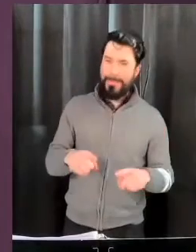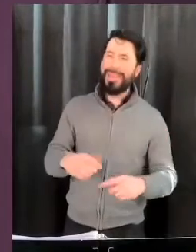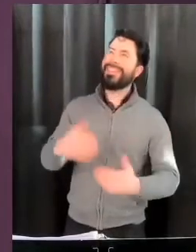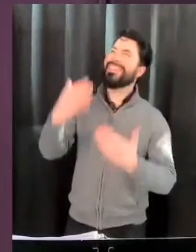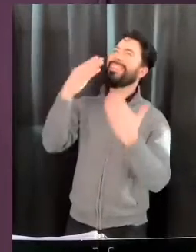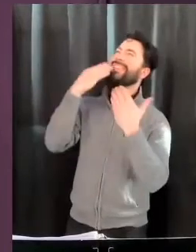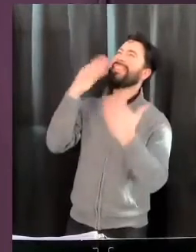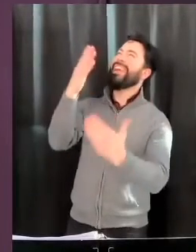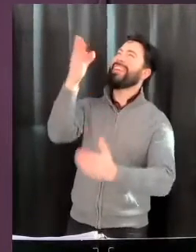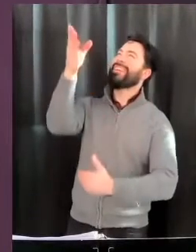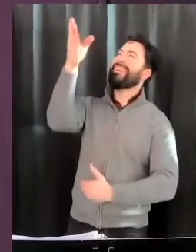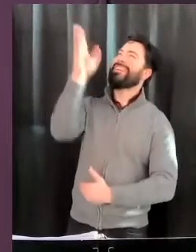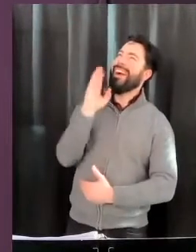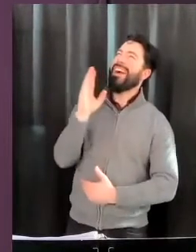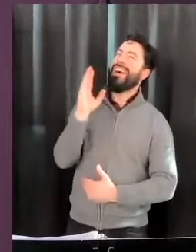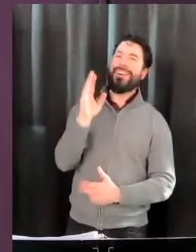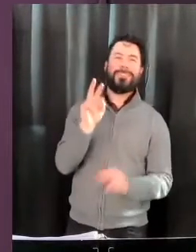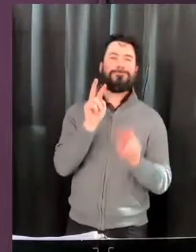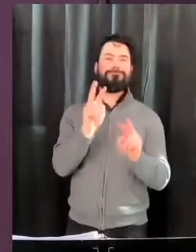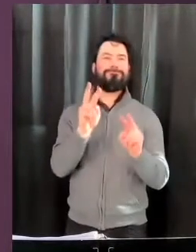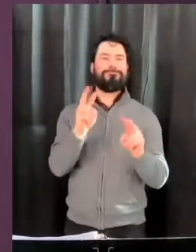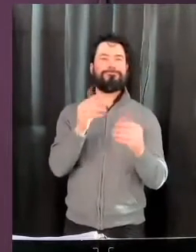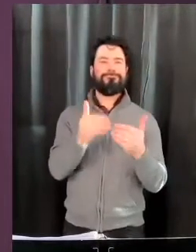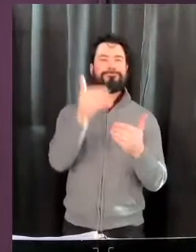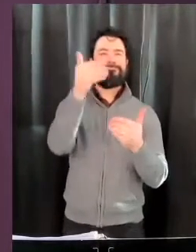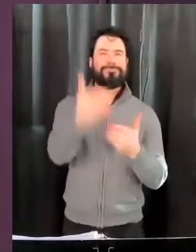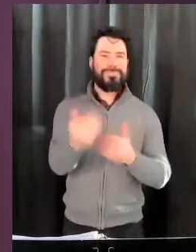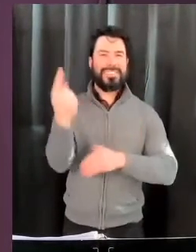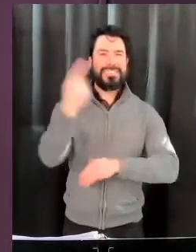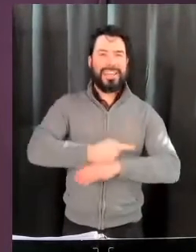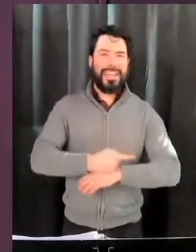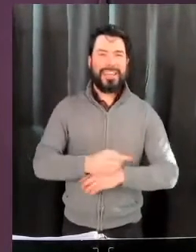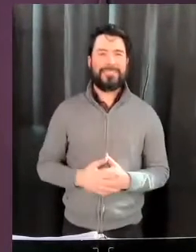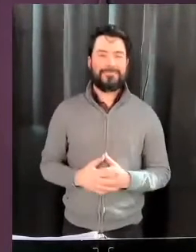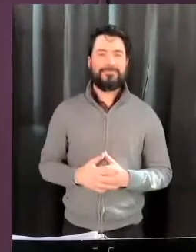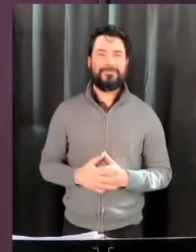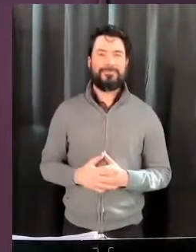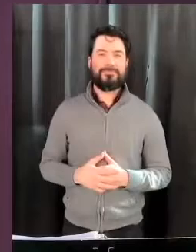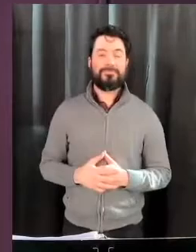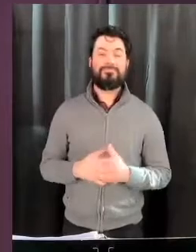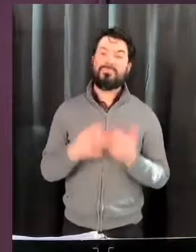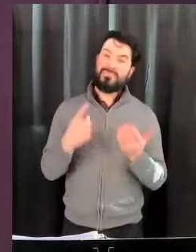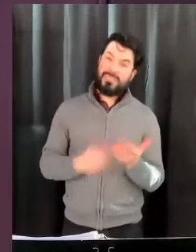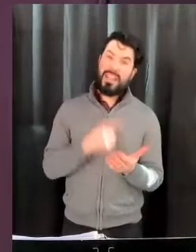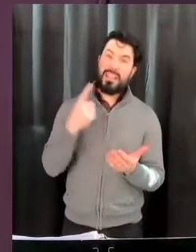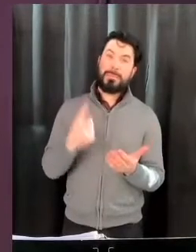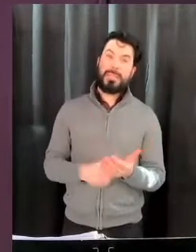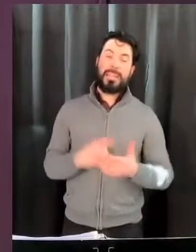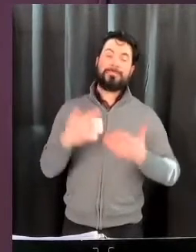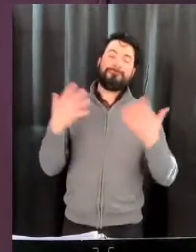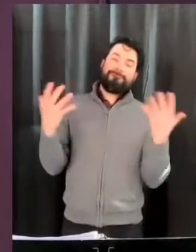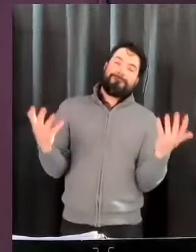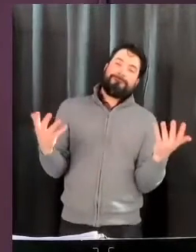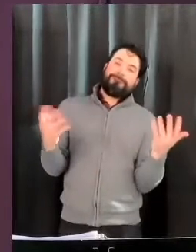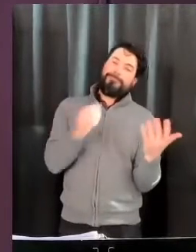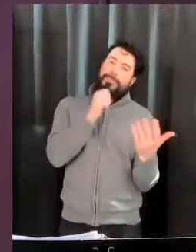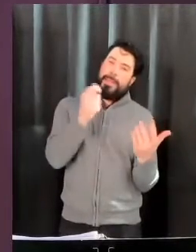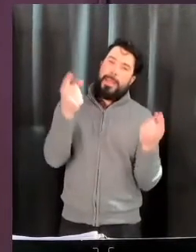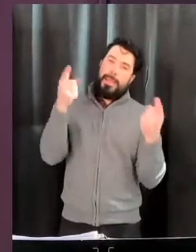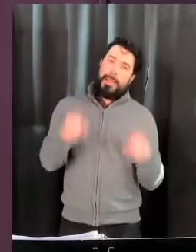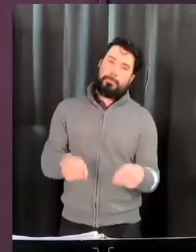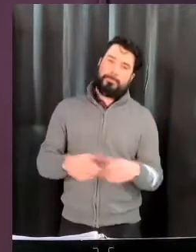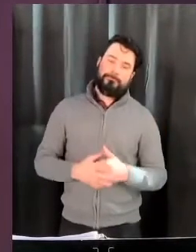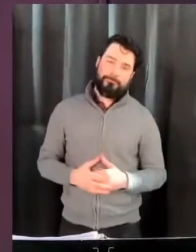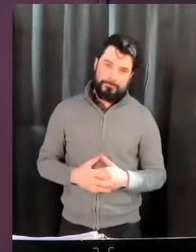forward to the next. But you know what? Sometimes it doesn't always work that way. So if